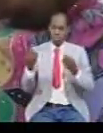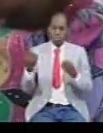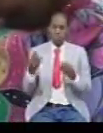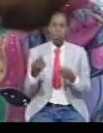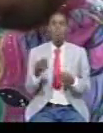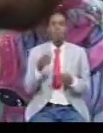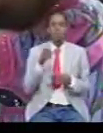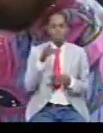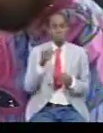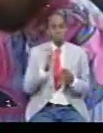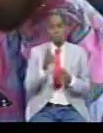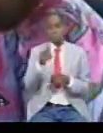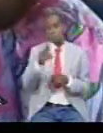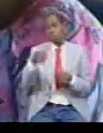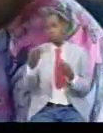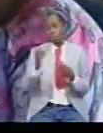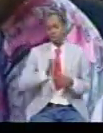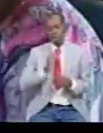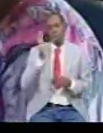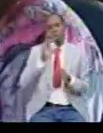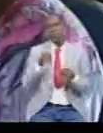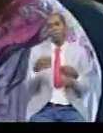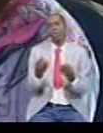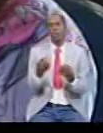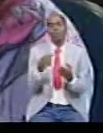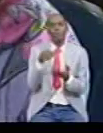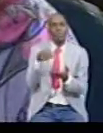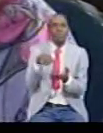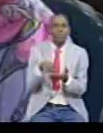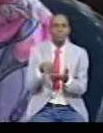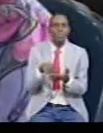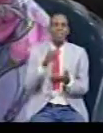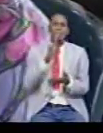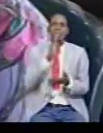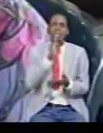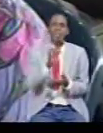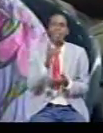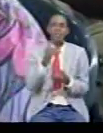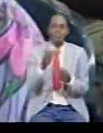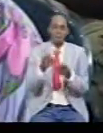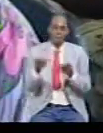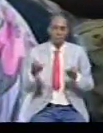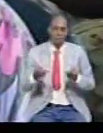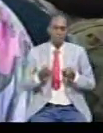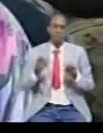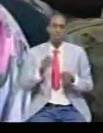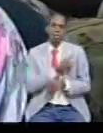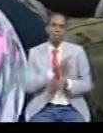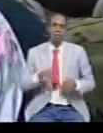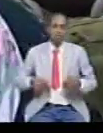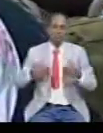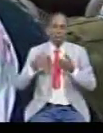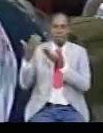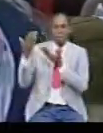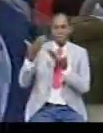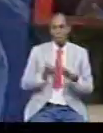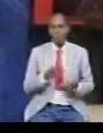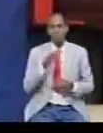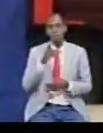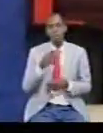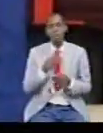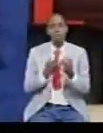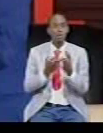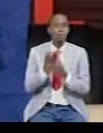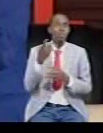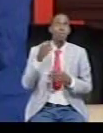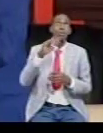go. This is the place the Lord has brought you. And through the grace,